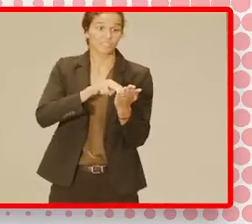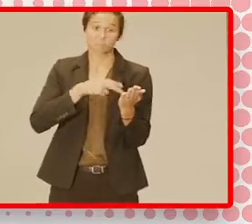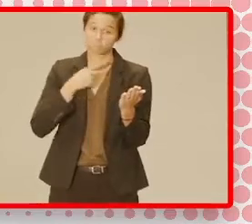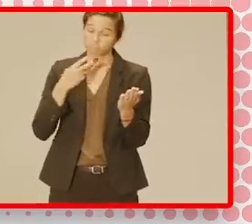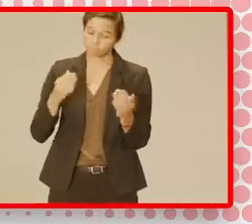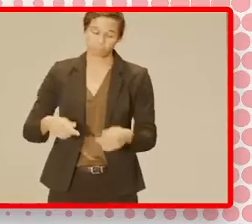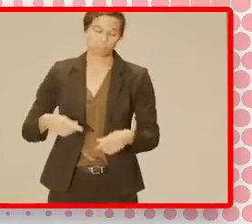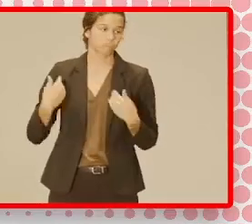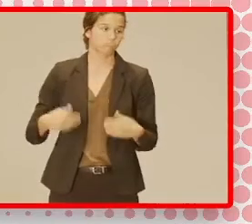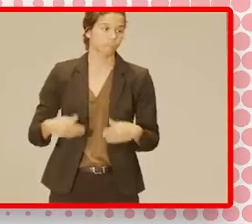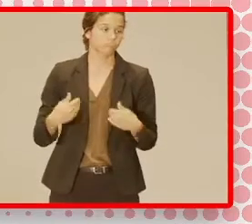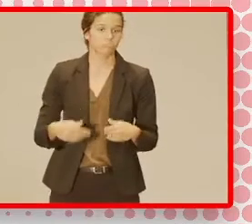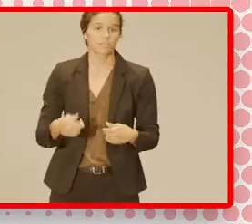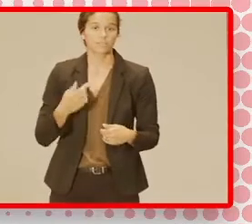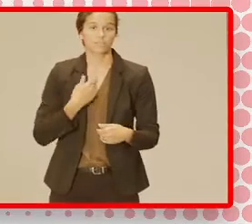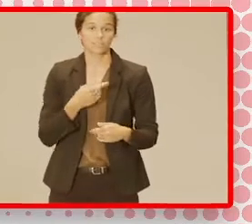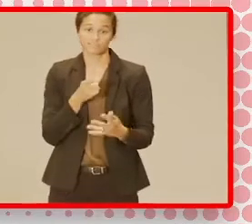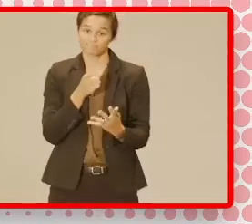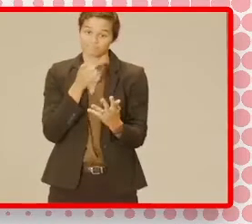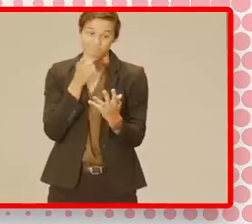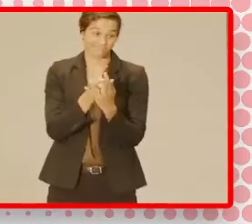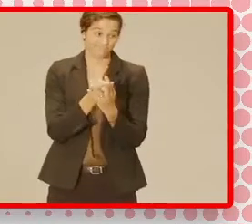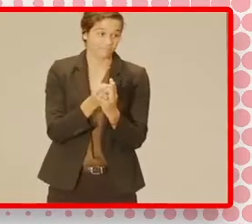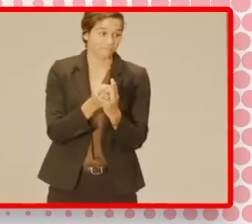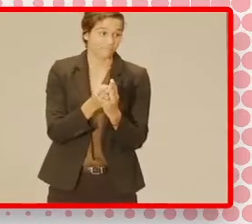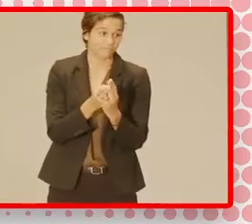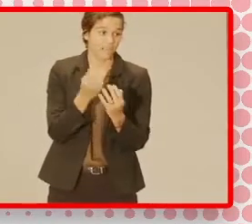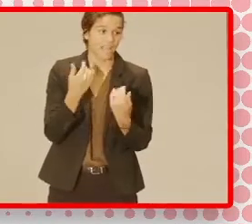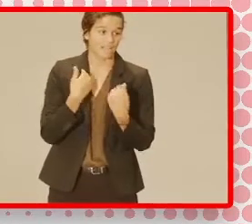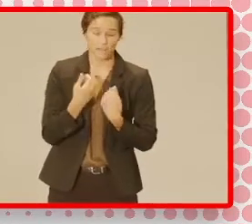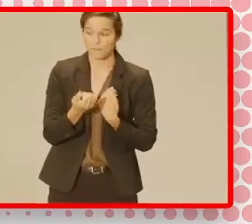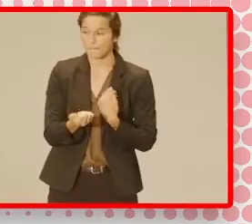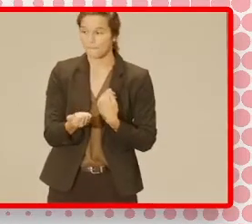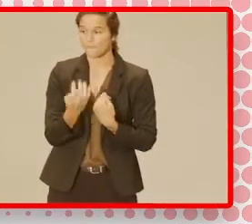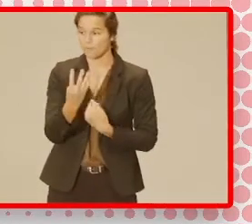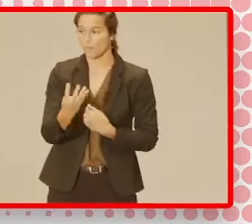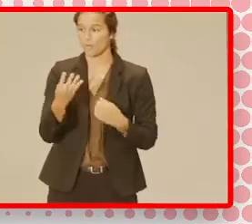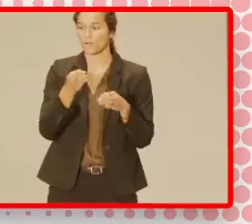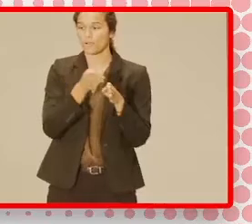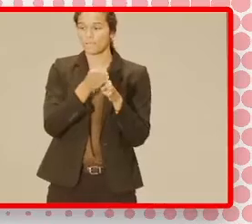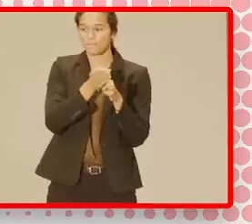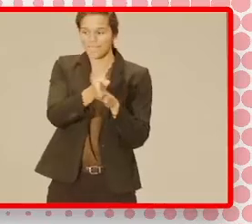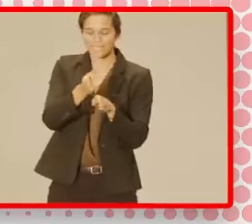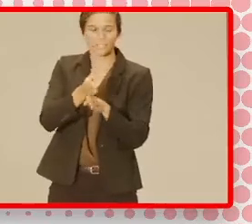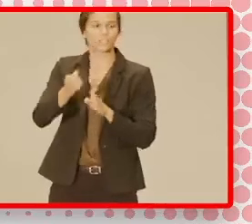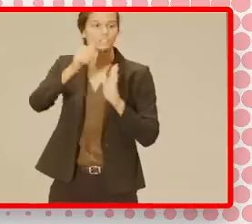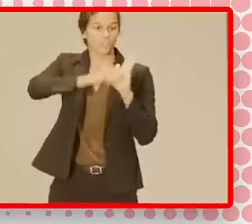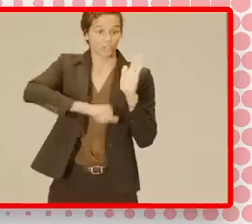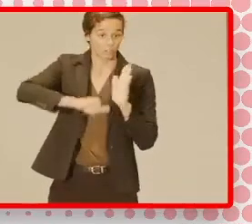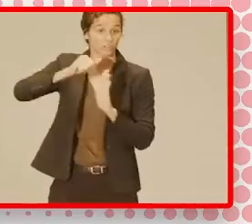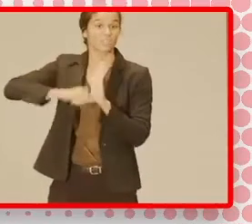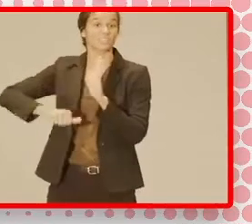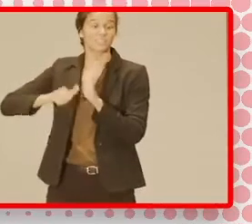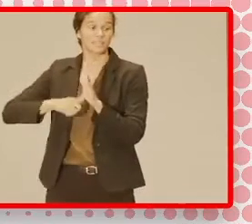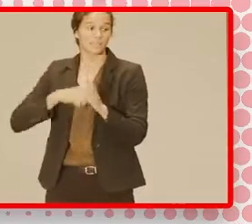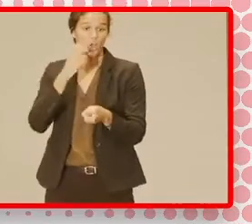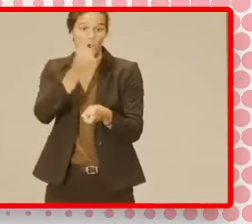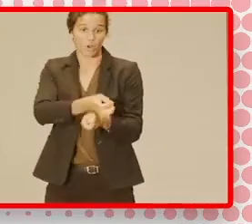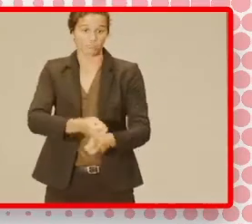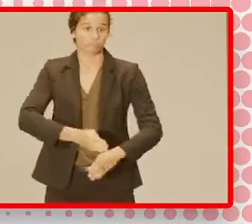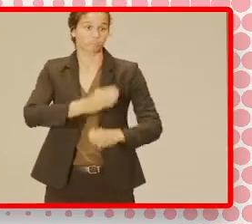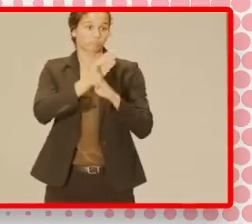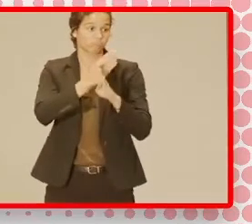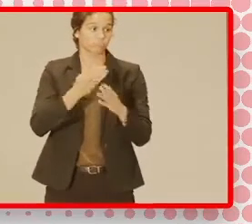17, I had 4 major ear surgeries. My hardest obstacles were